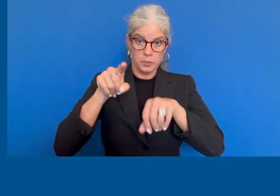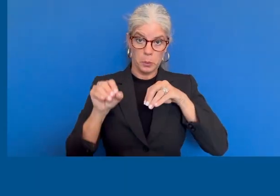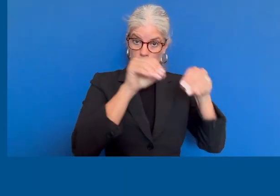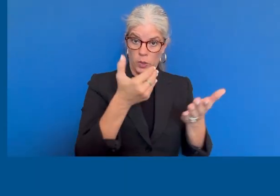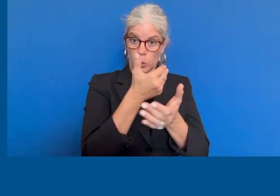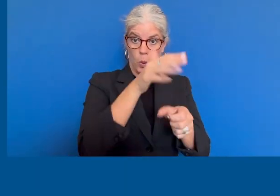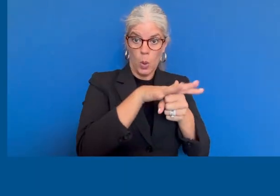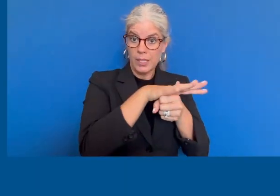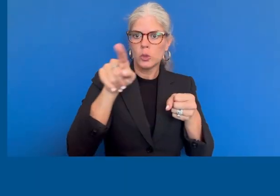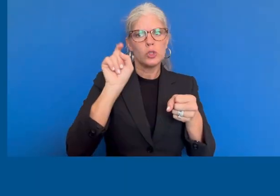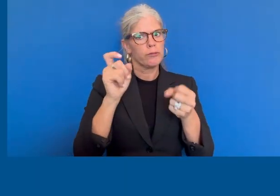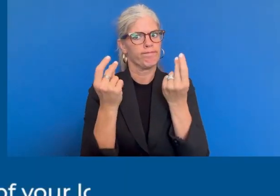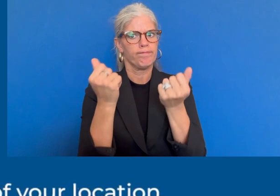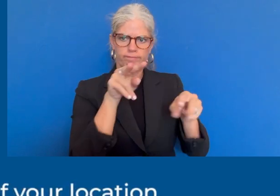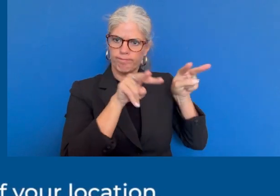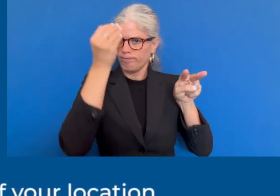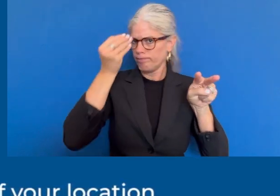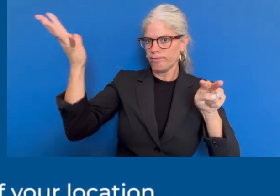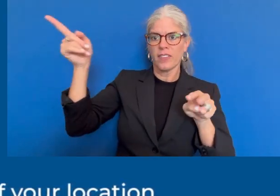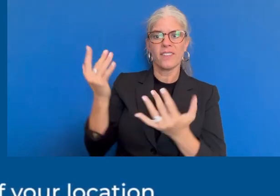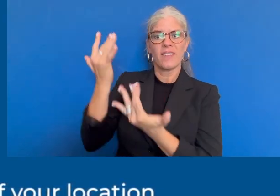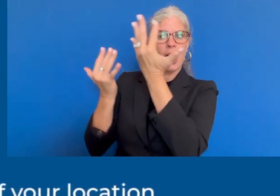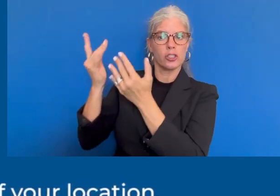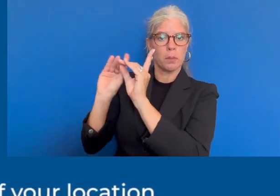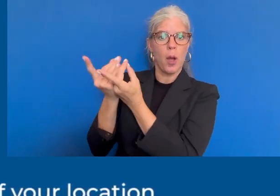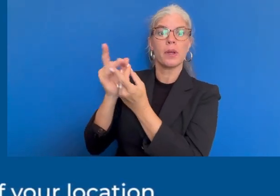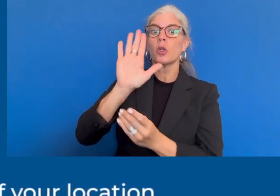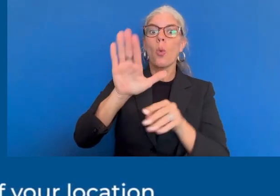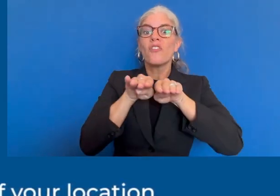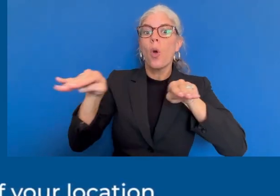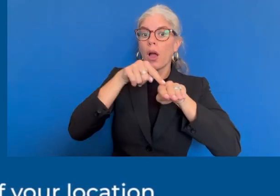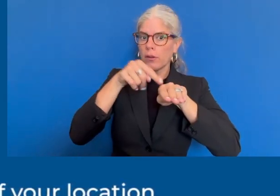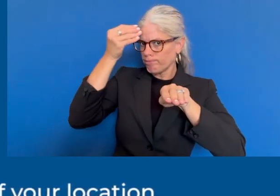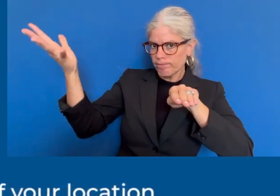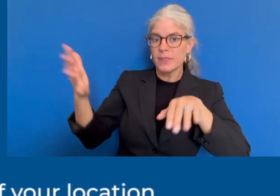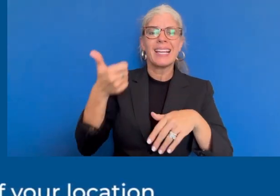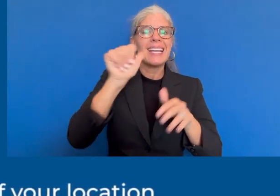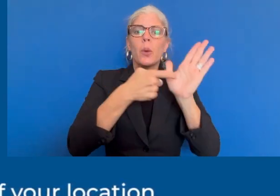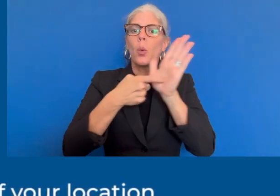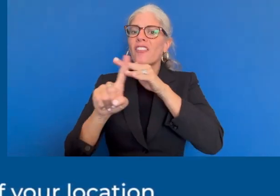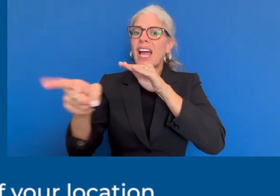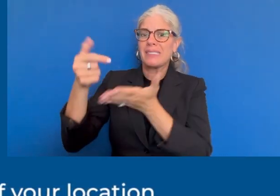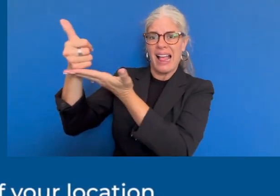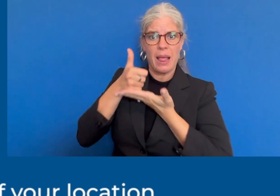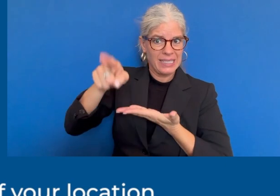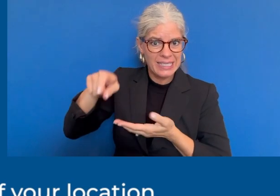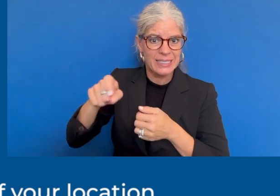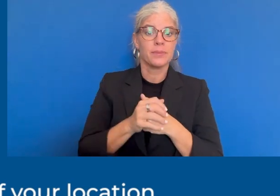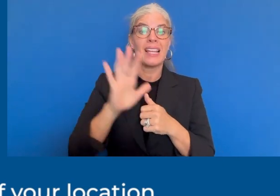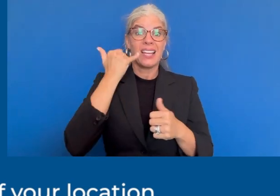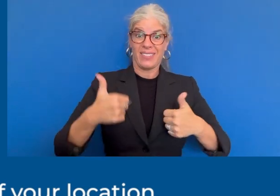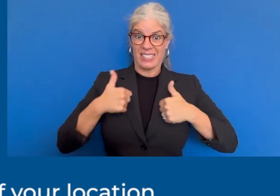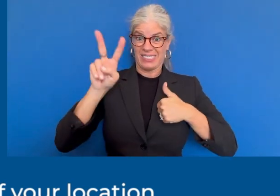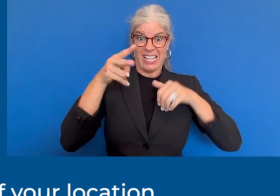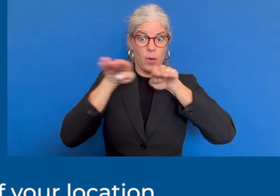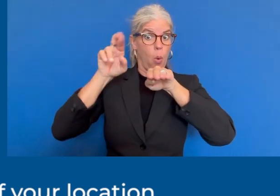Upon moving into a new location, you should promptly inform the fire department of your floor and any required evacuation assistance you might need.